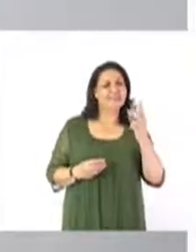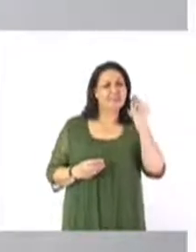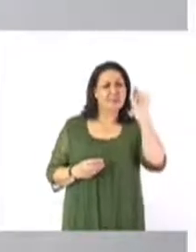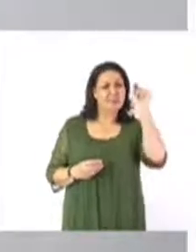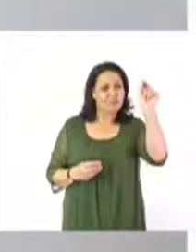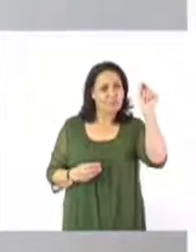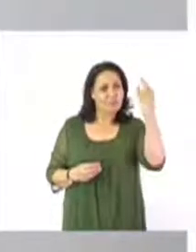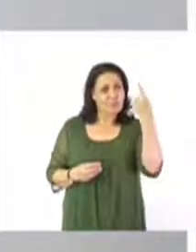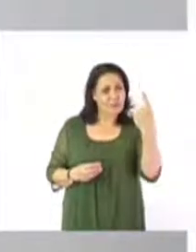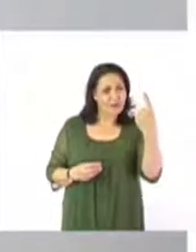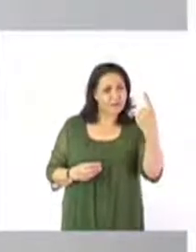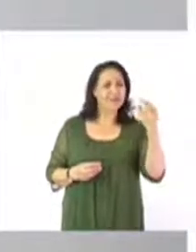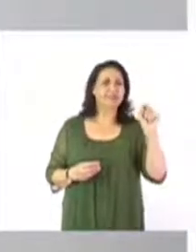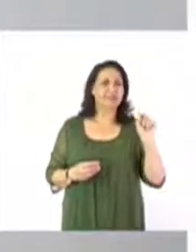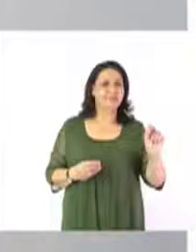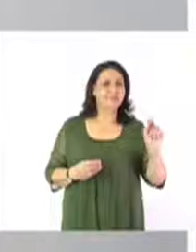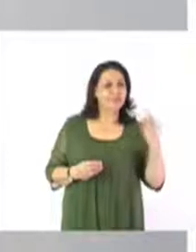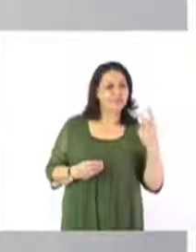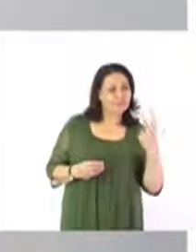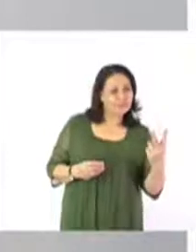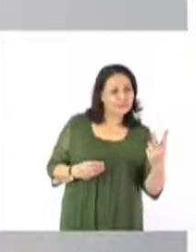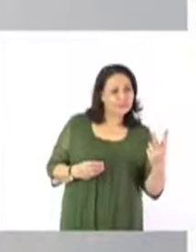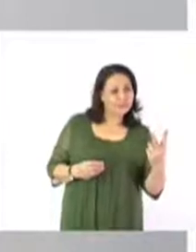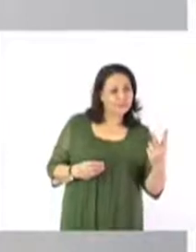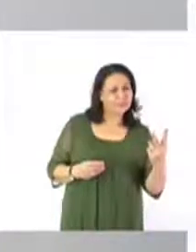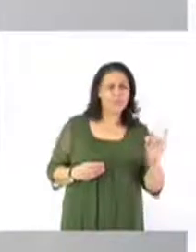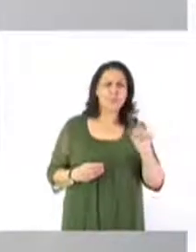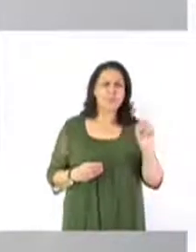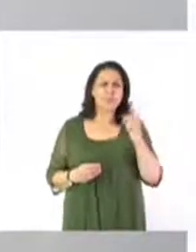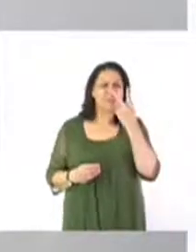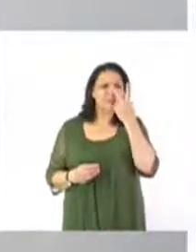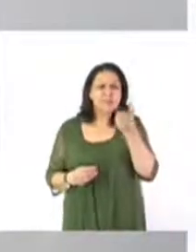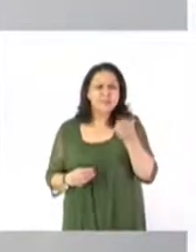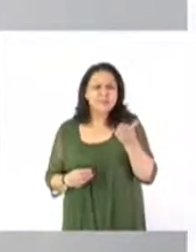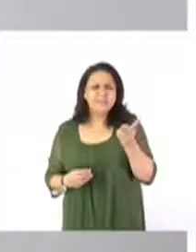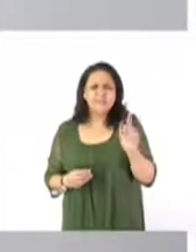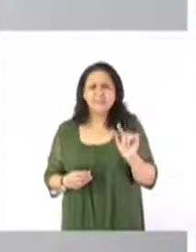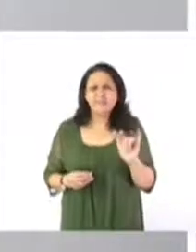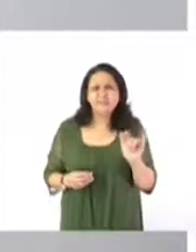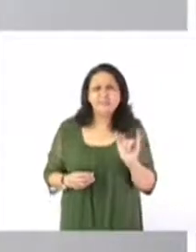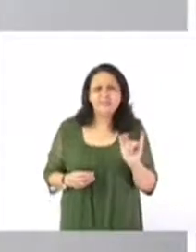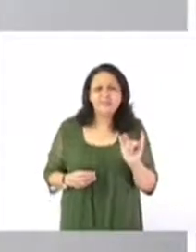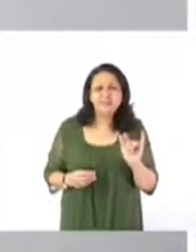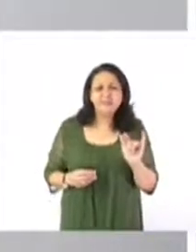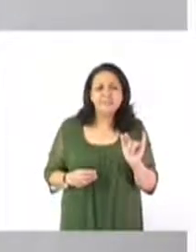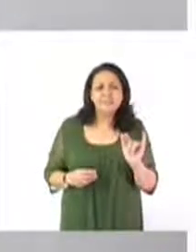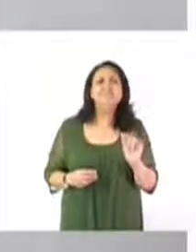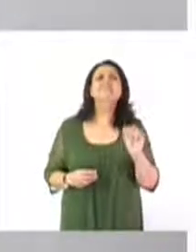1, 2, and what else do you see there on that page?